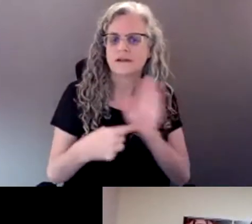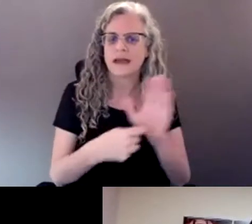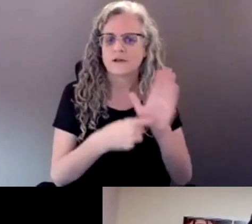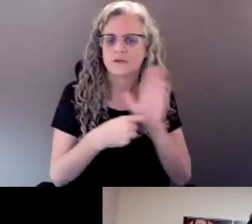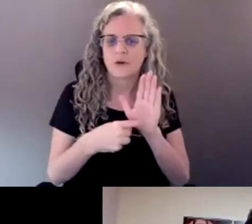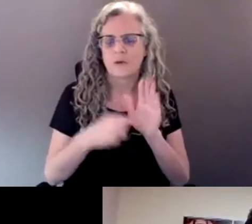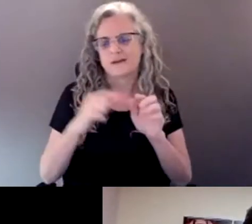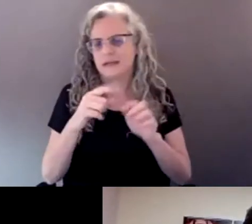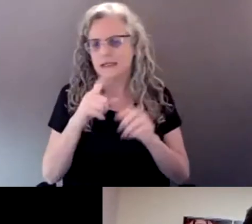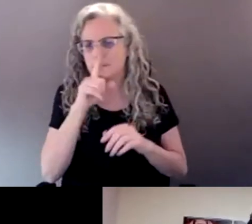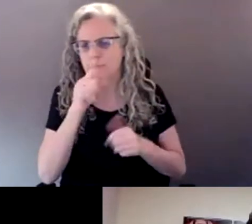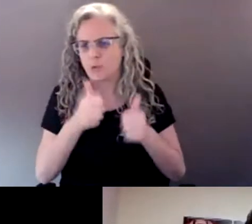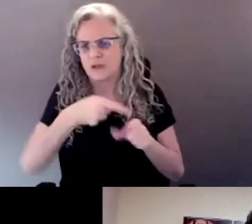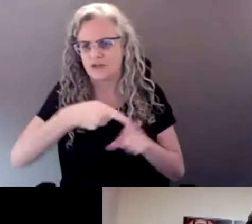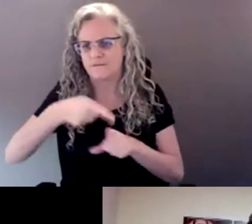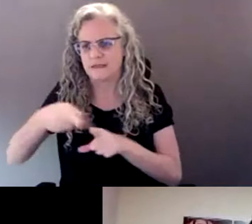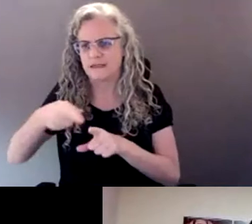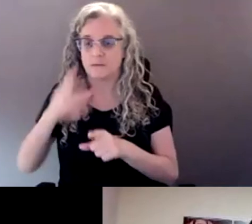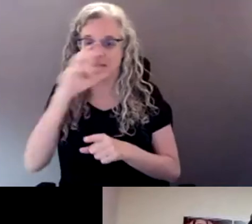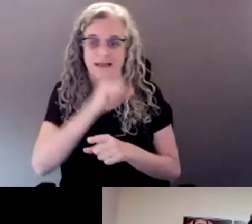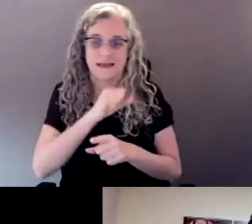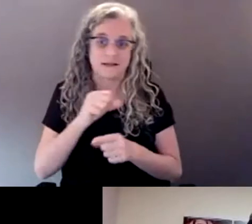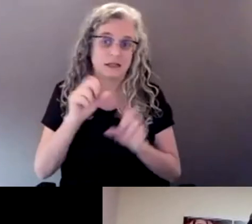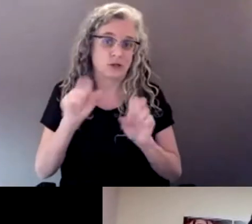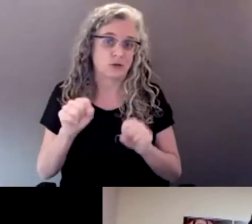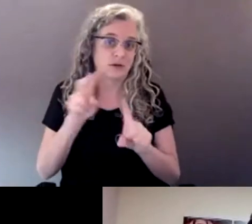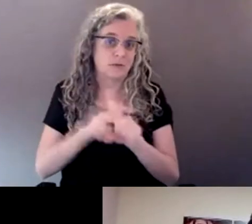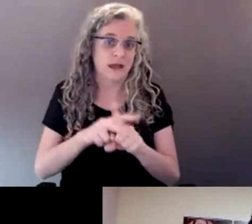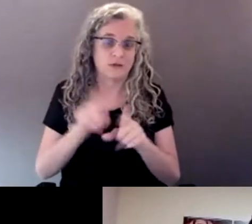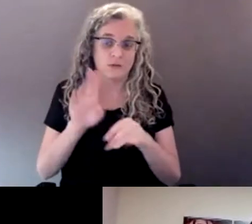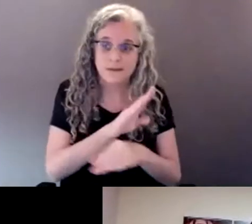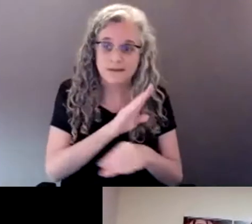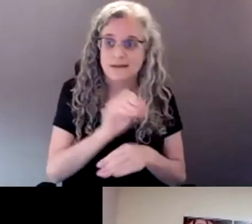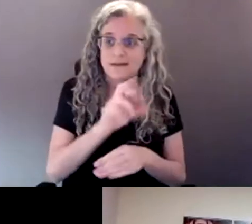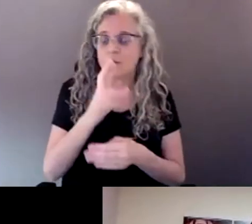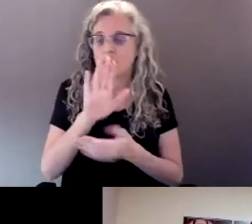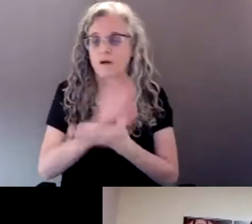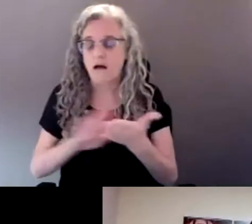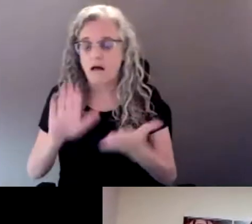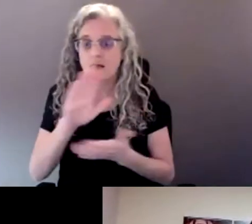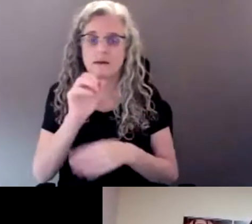but I suppose we're talking about in business or universities or government.